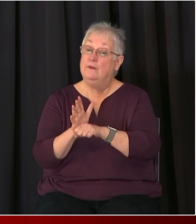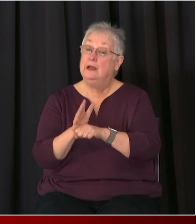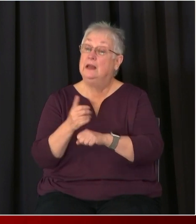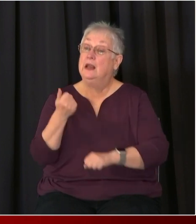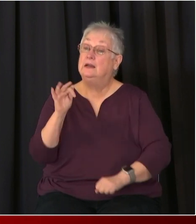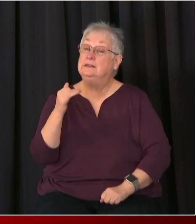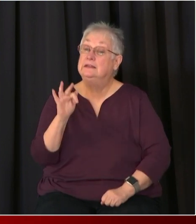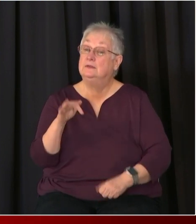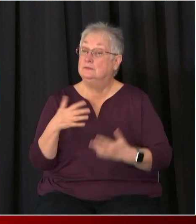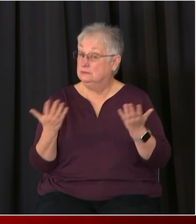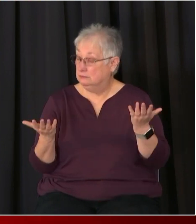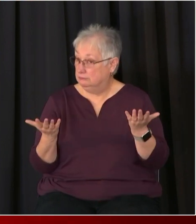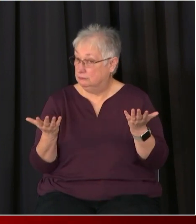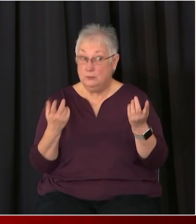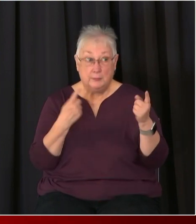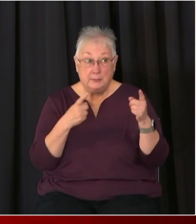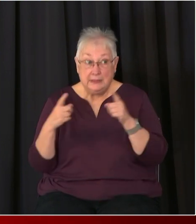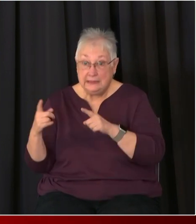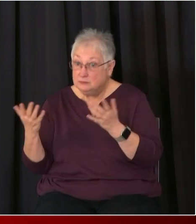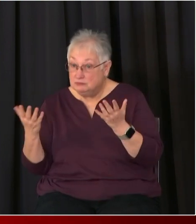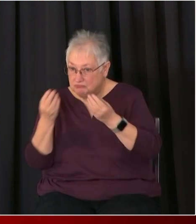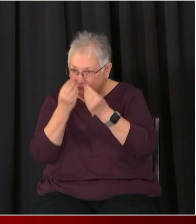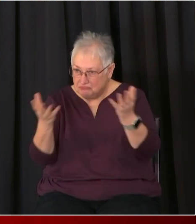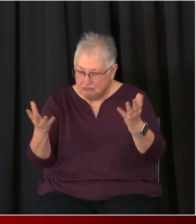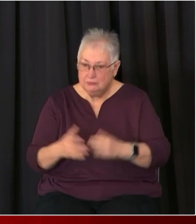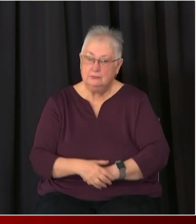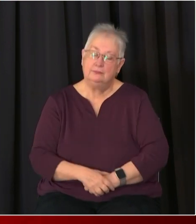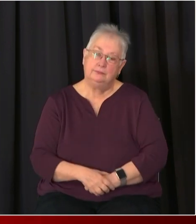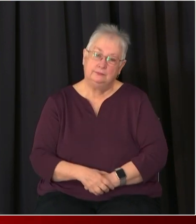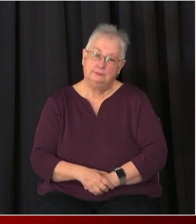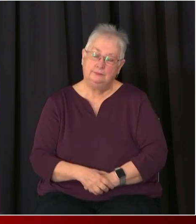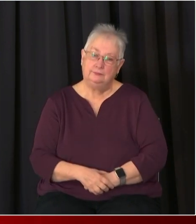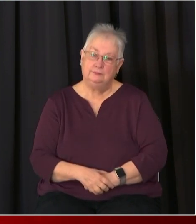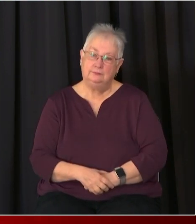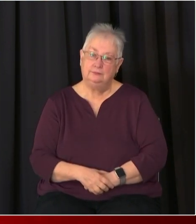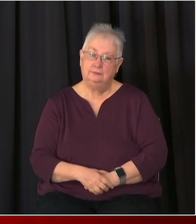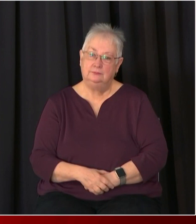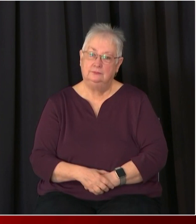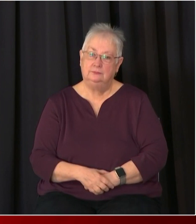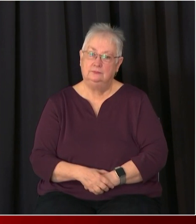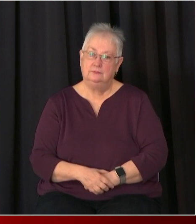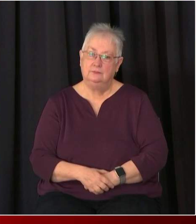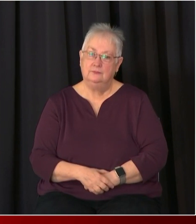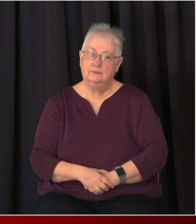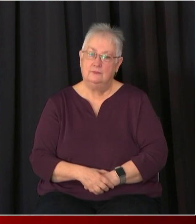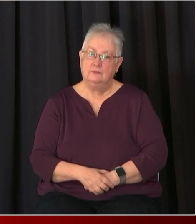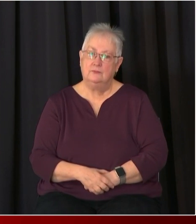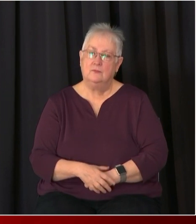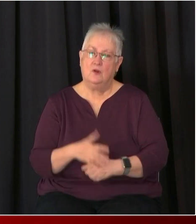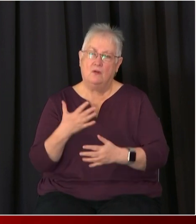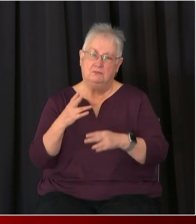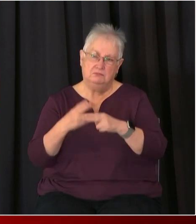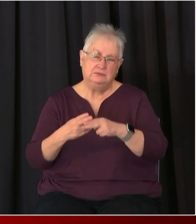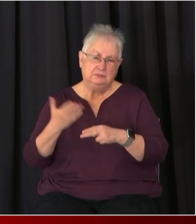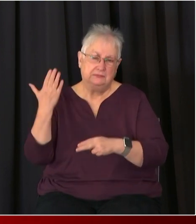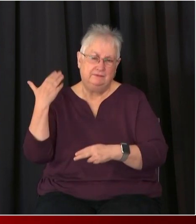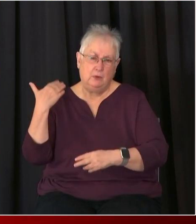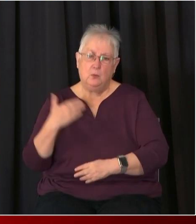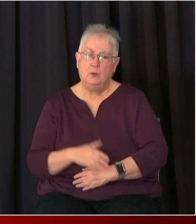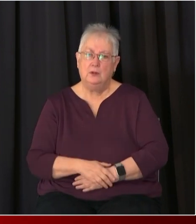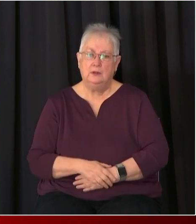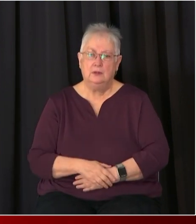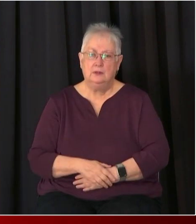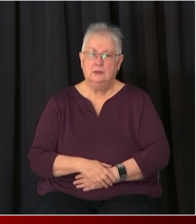city. And as I've said before, we want any interventions that we make to